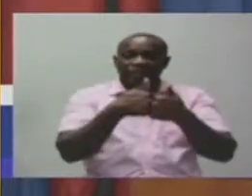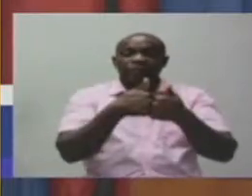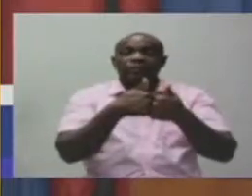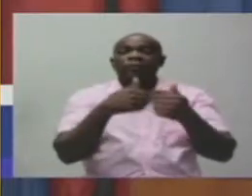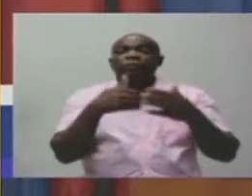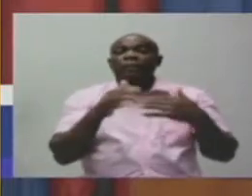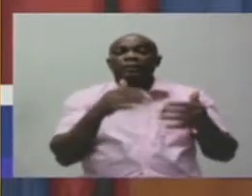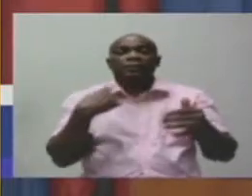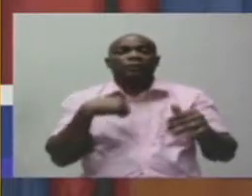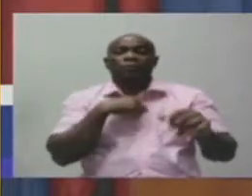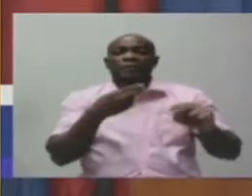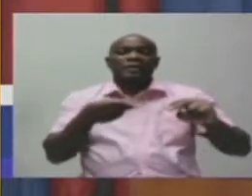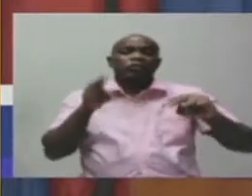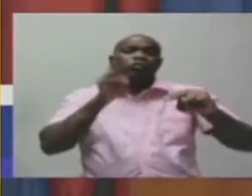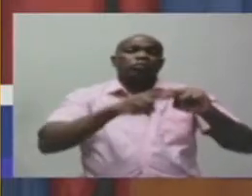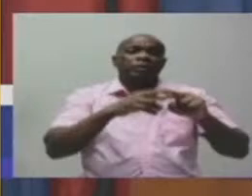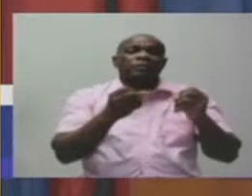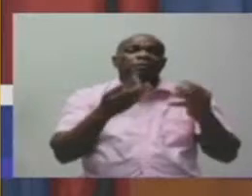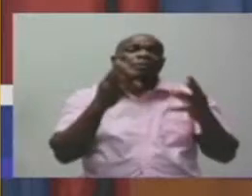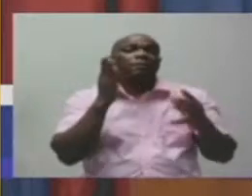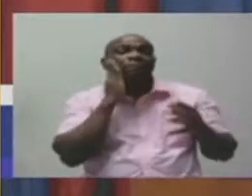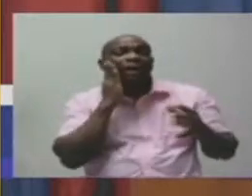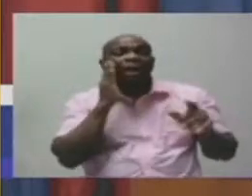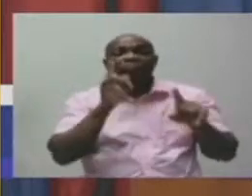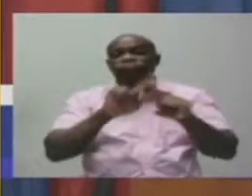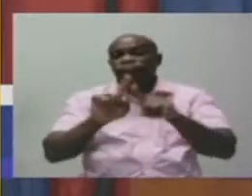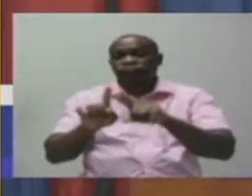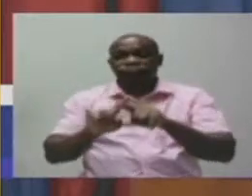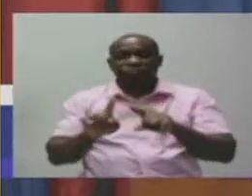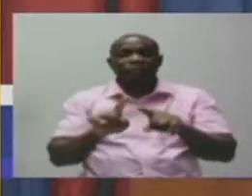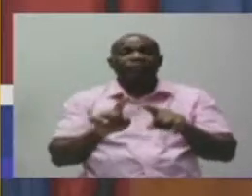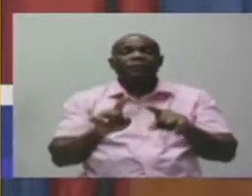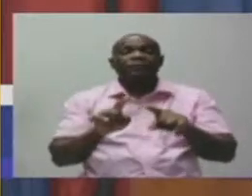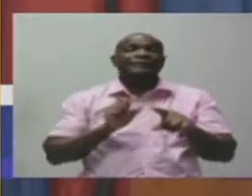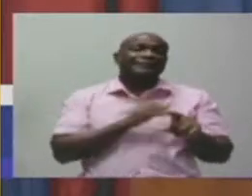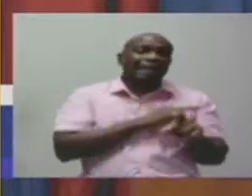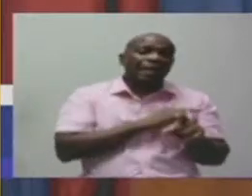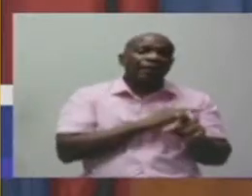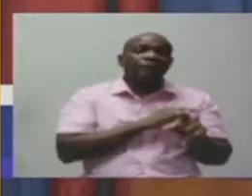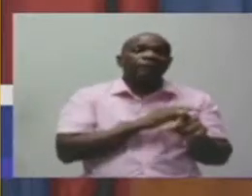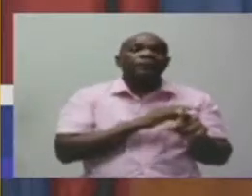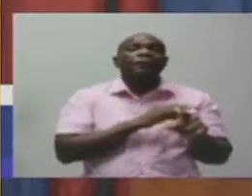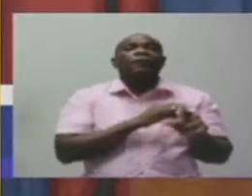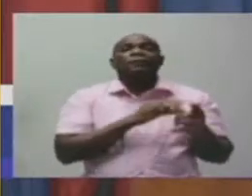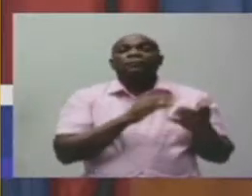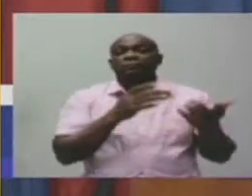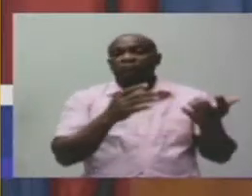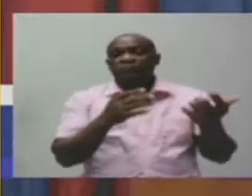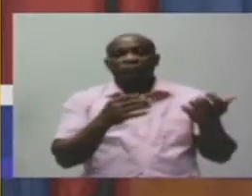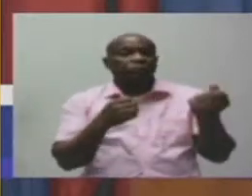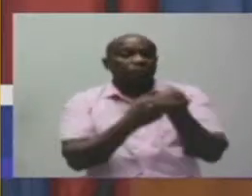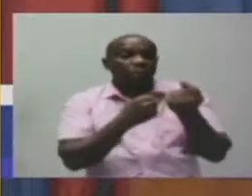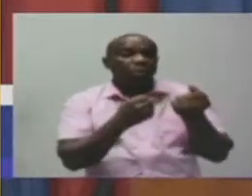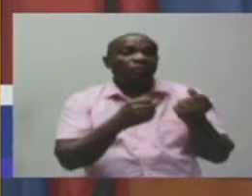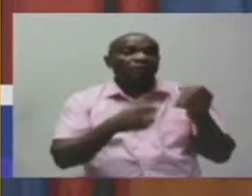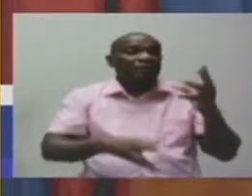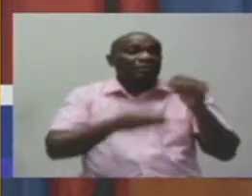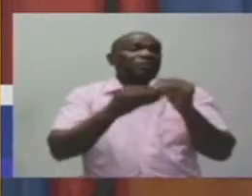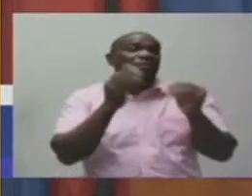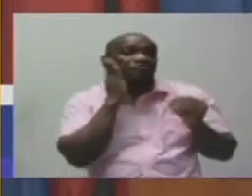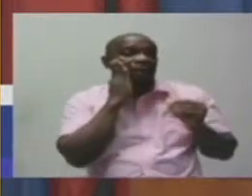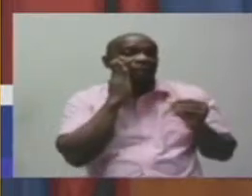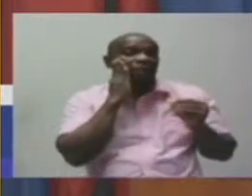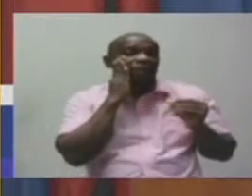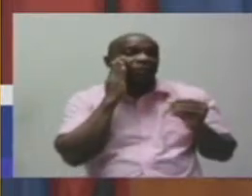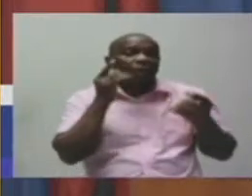our hospitals. And as fast as we operationalize an additional bed, which requires significant resources, the beds are